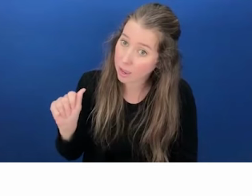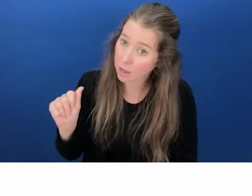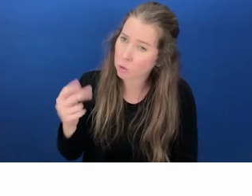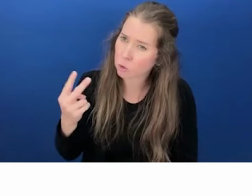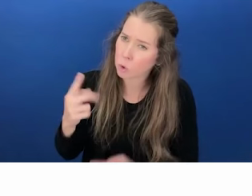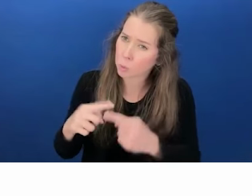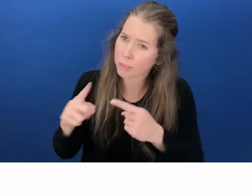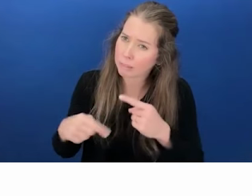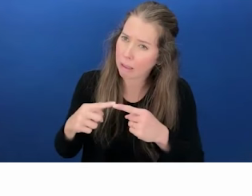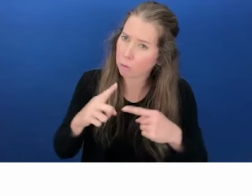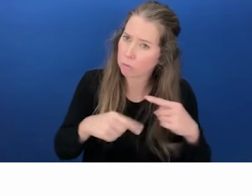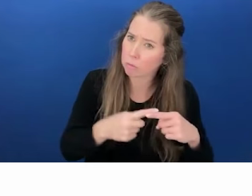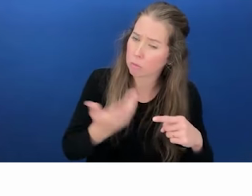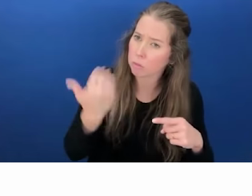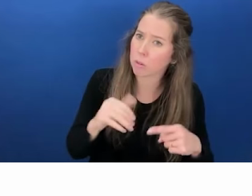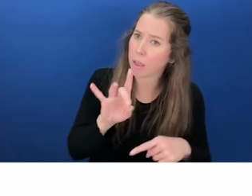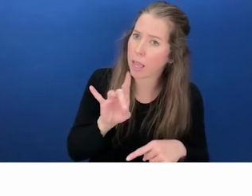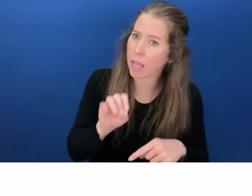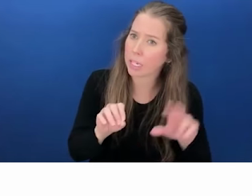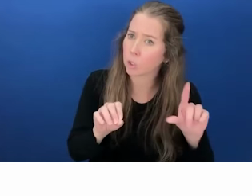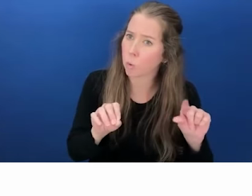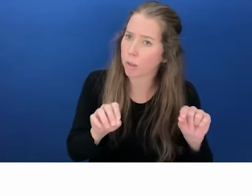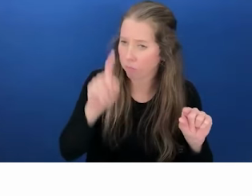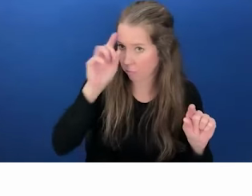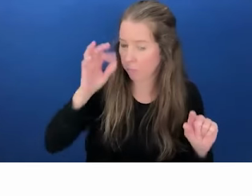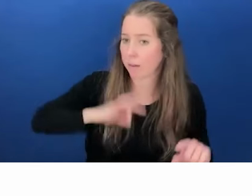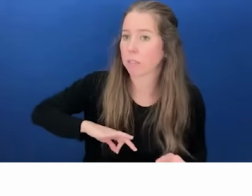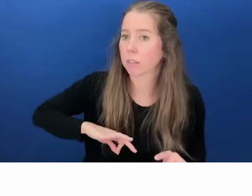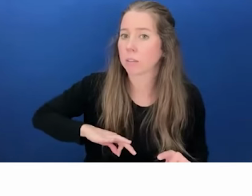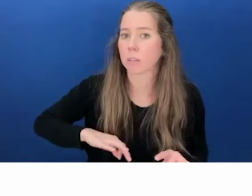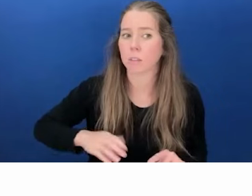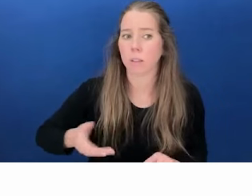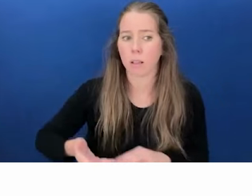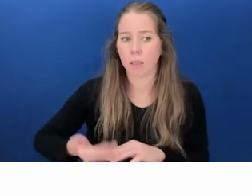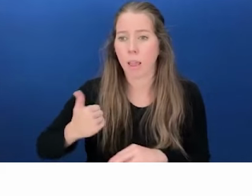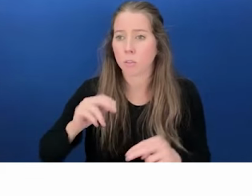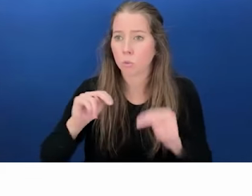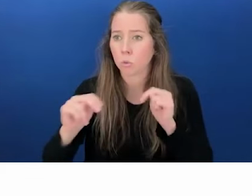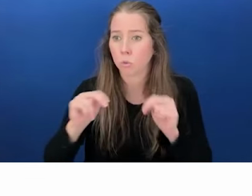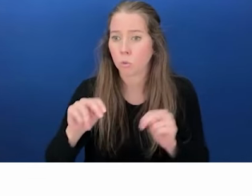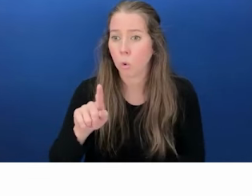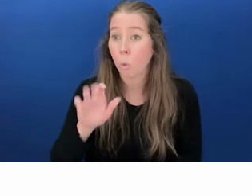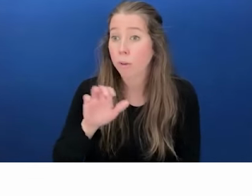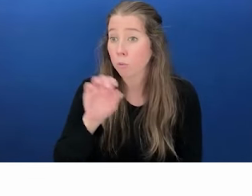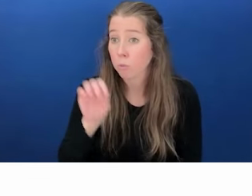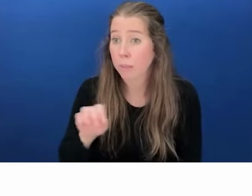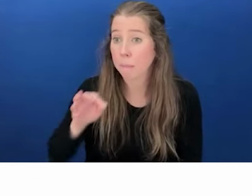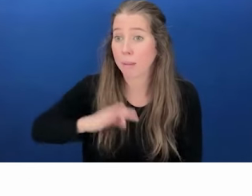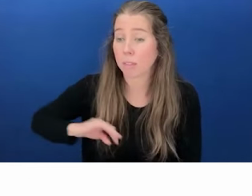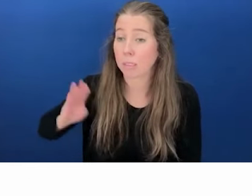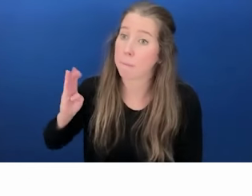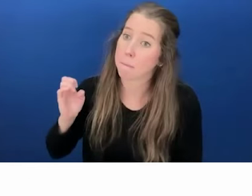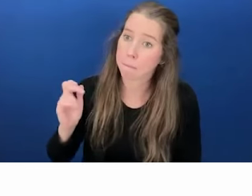2 contract cycles ago, they were at 80-20 on their benefits. 80-20. And their last negotiation, they got 100% benefits back.